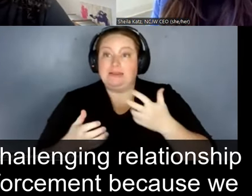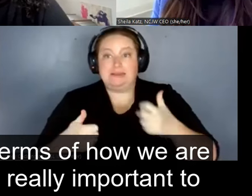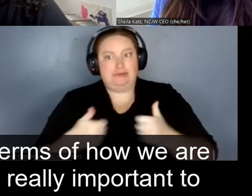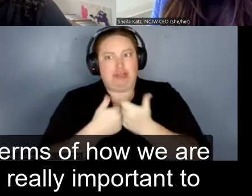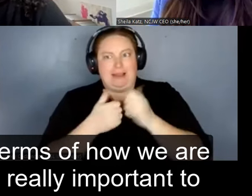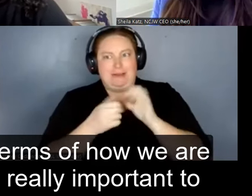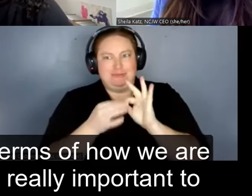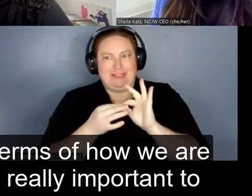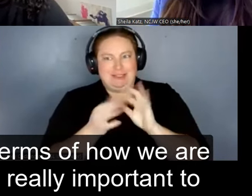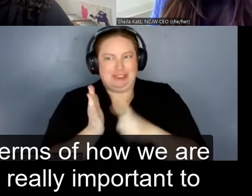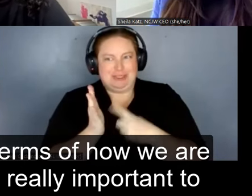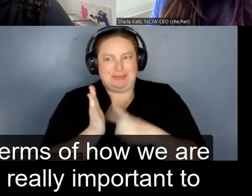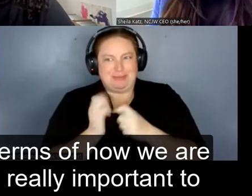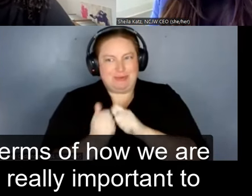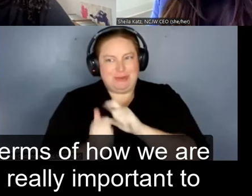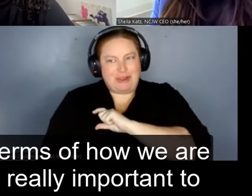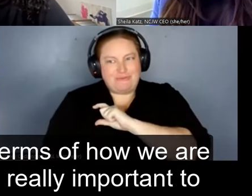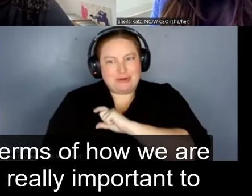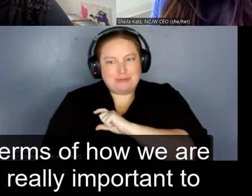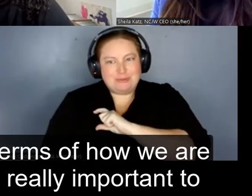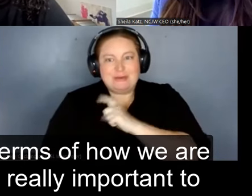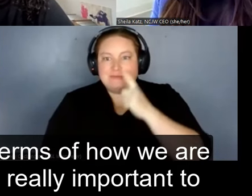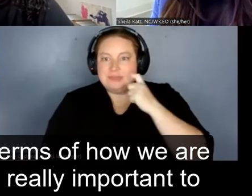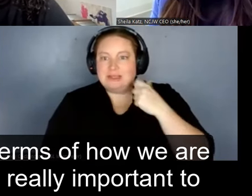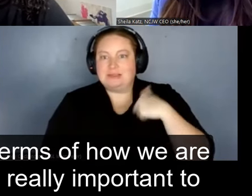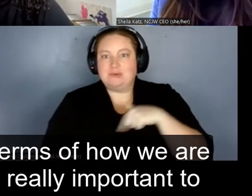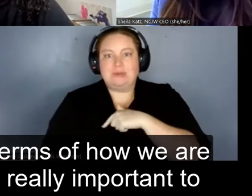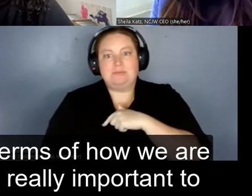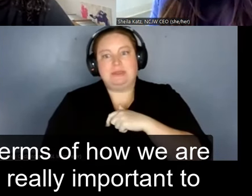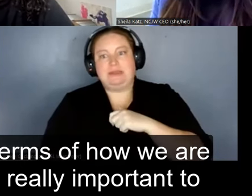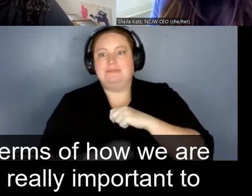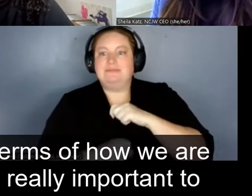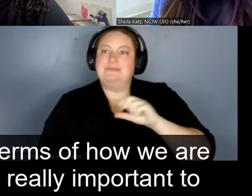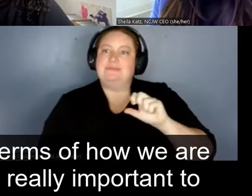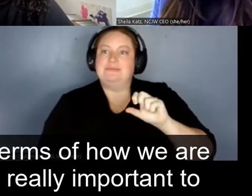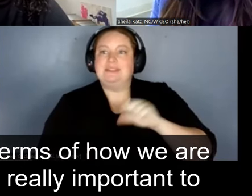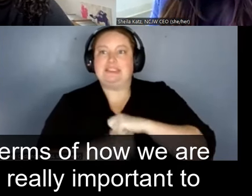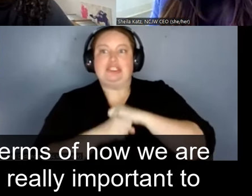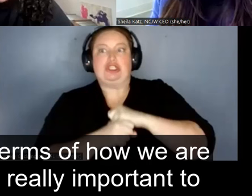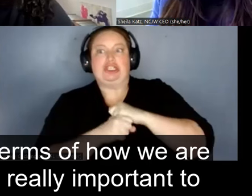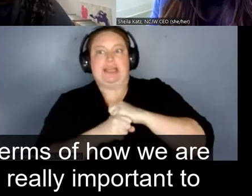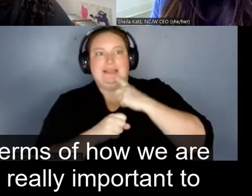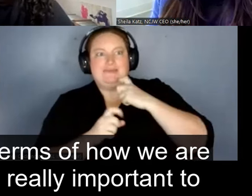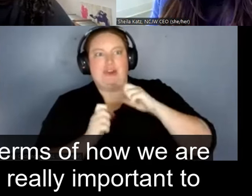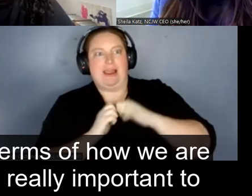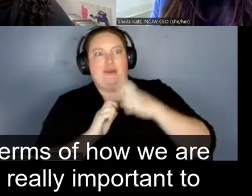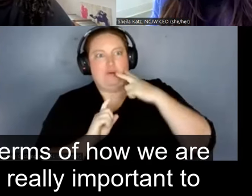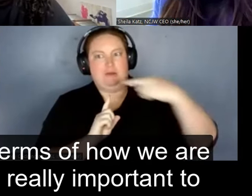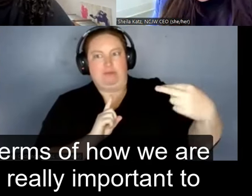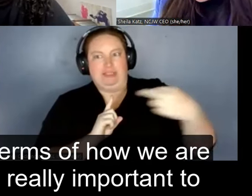with law enforcement because we have been securitized in terms of how we are perceived, it's